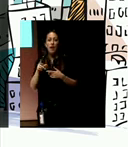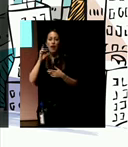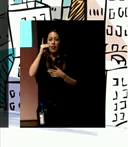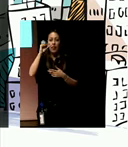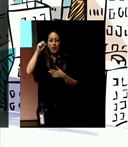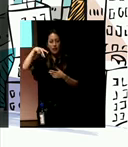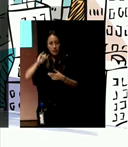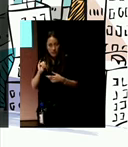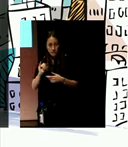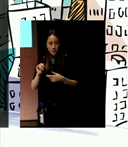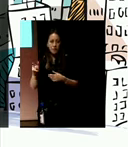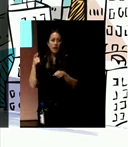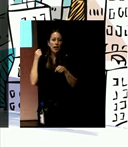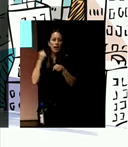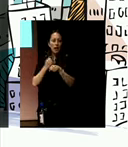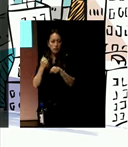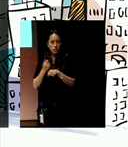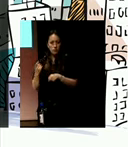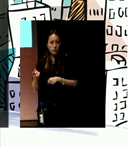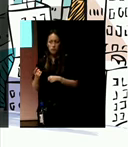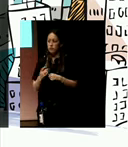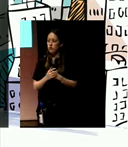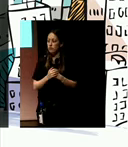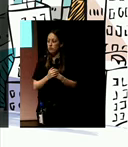Silva, project manager from